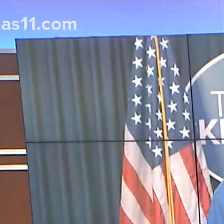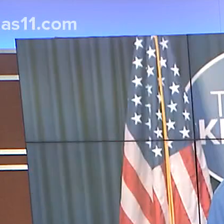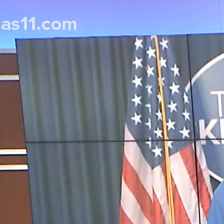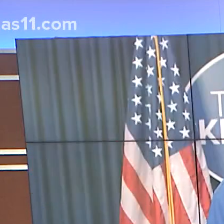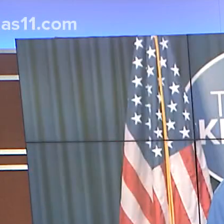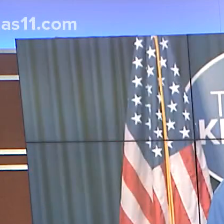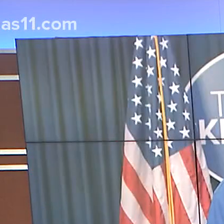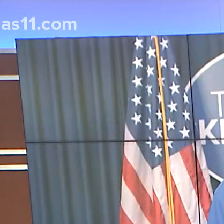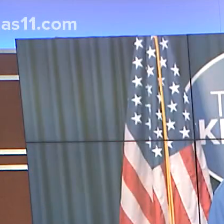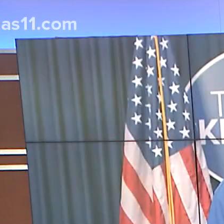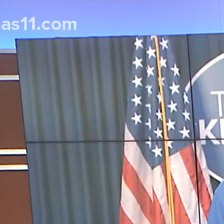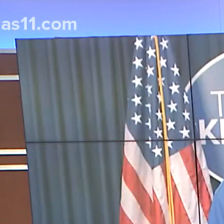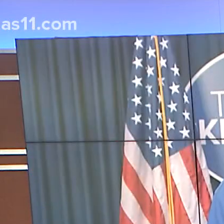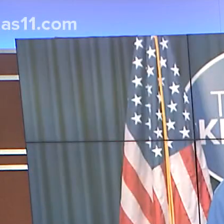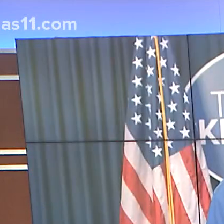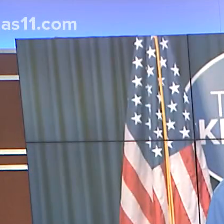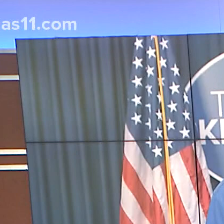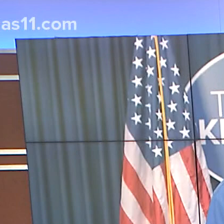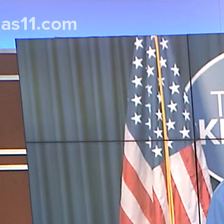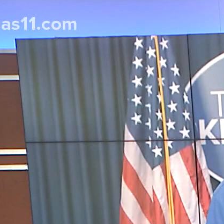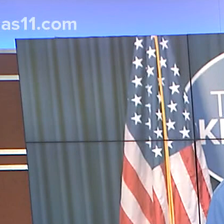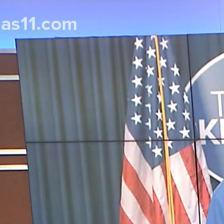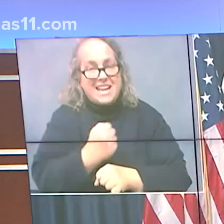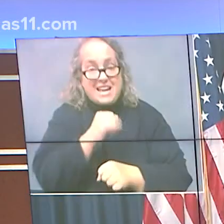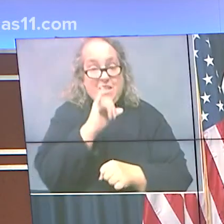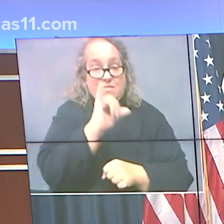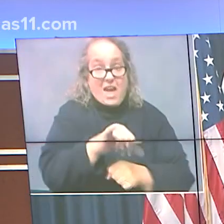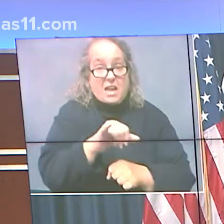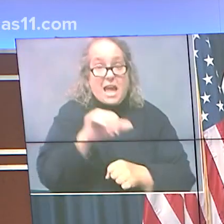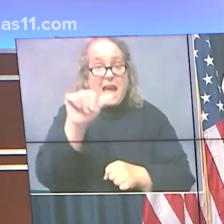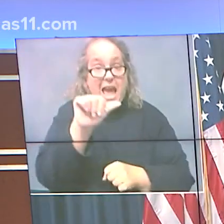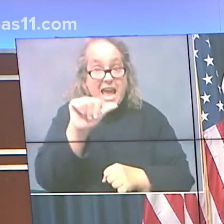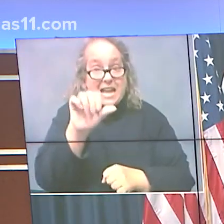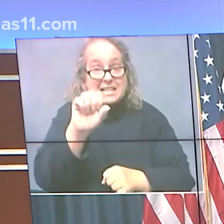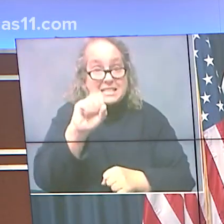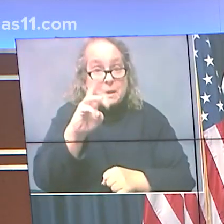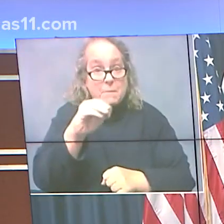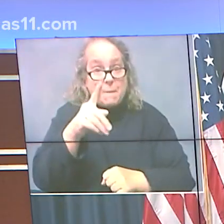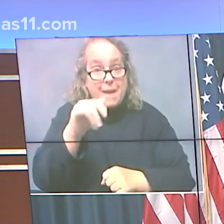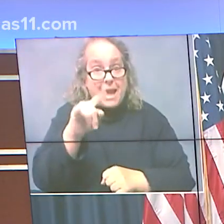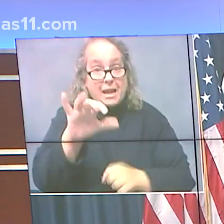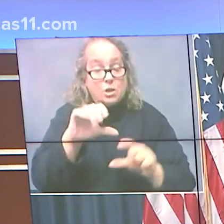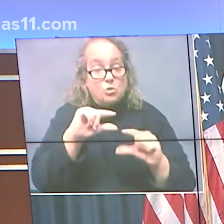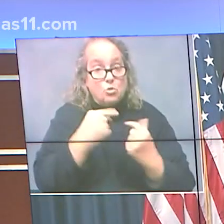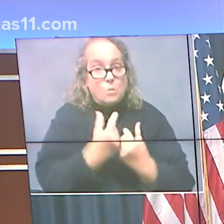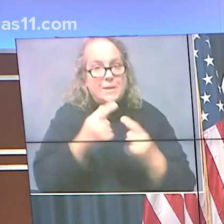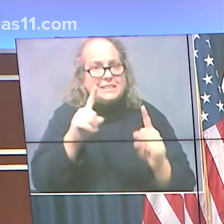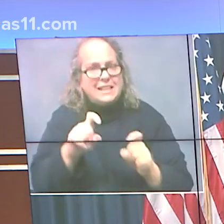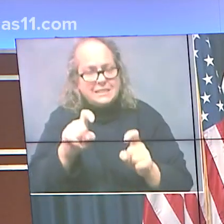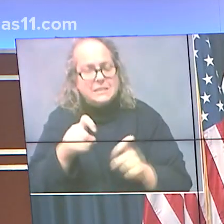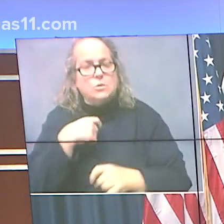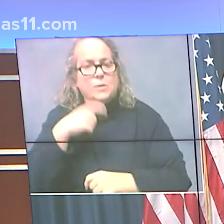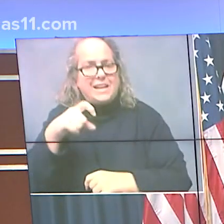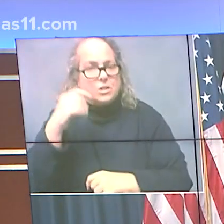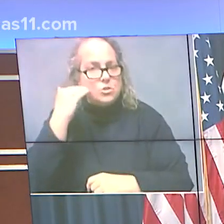many nights here on WHAS 11. Tonight, Gabri Gagadis was there in Frankfort today as the governor delivered his closing remarks.